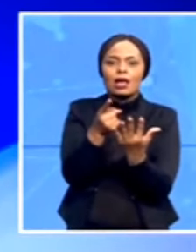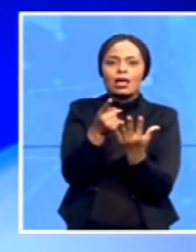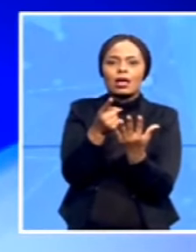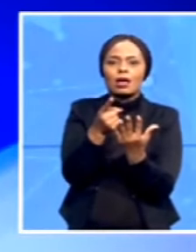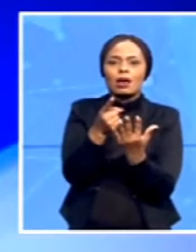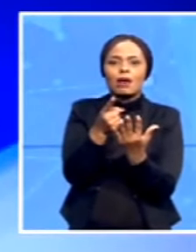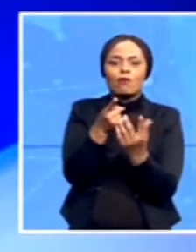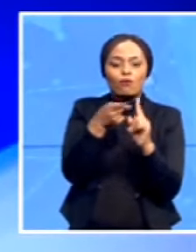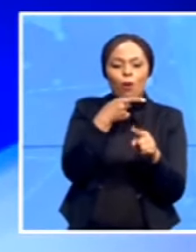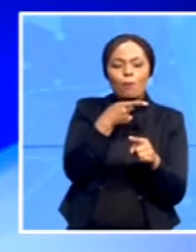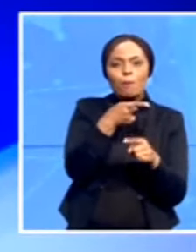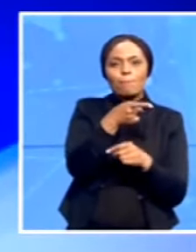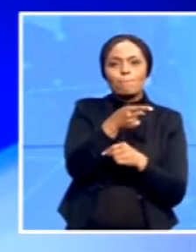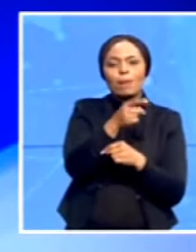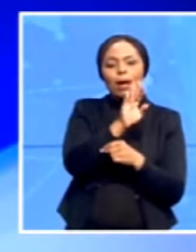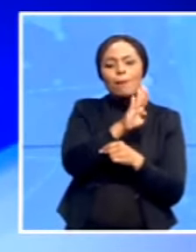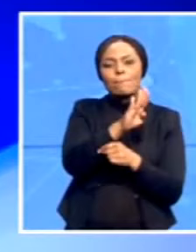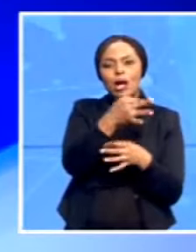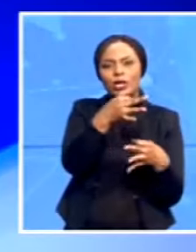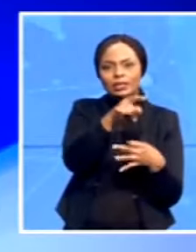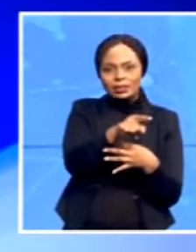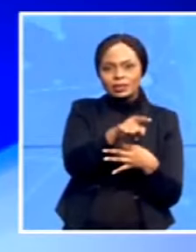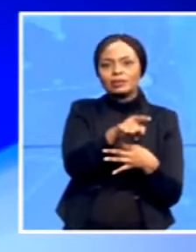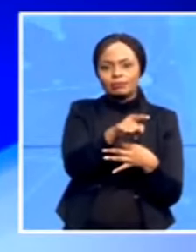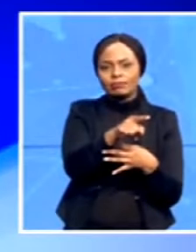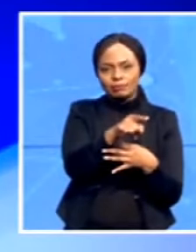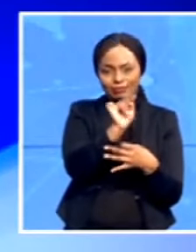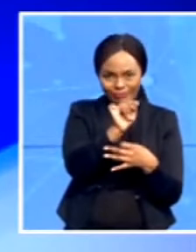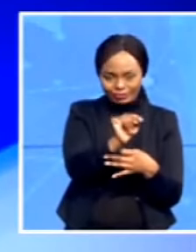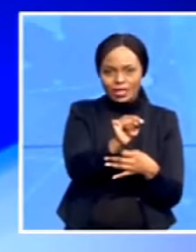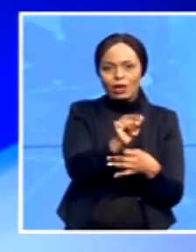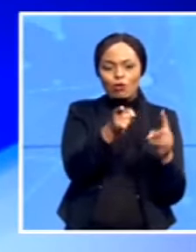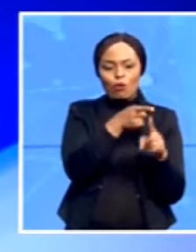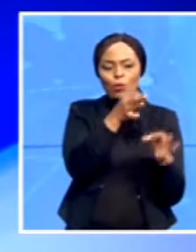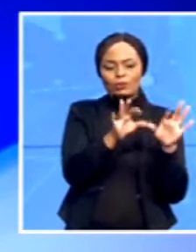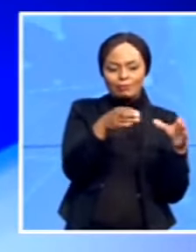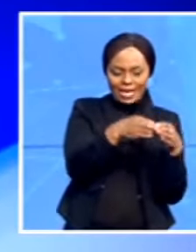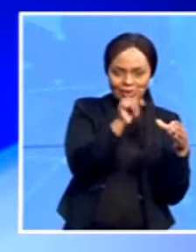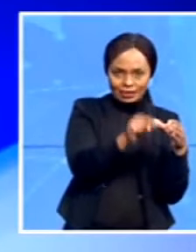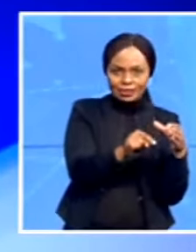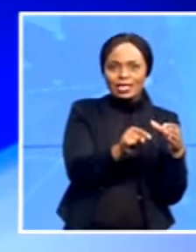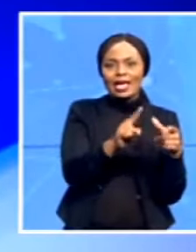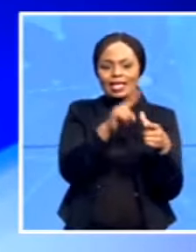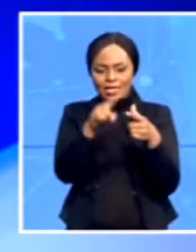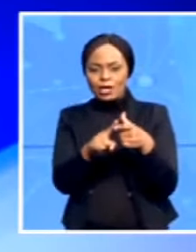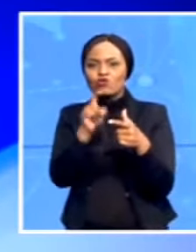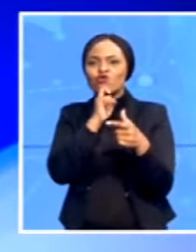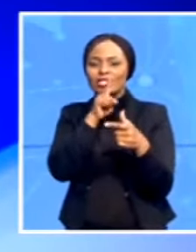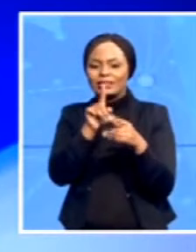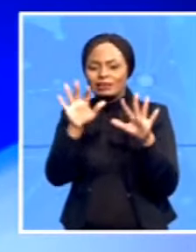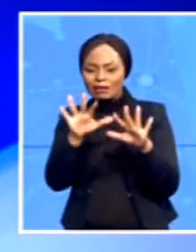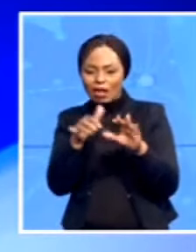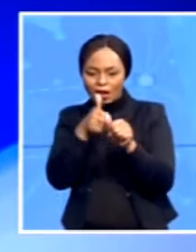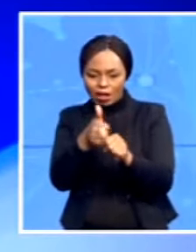ballots allocated to a particular party, then you use that particular quota to make